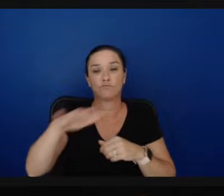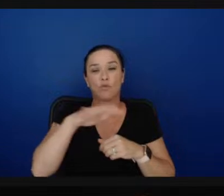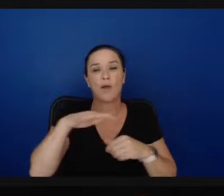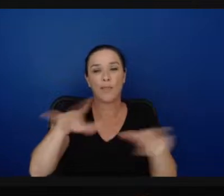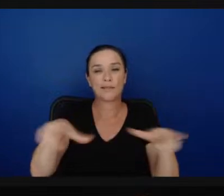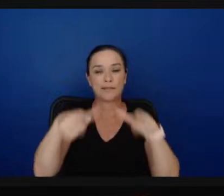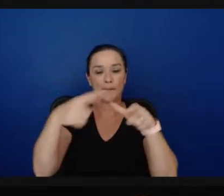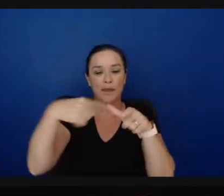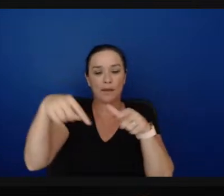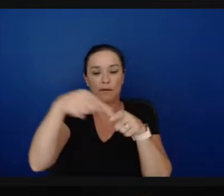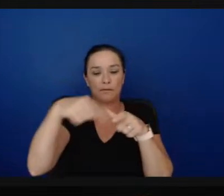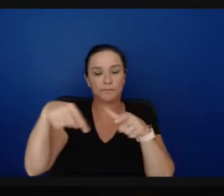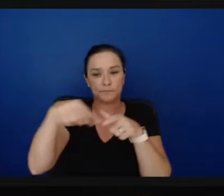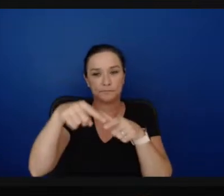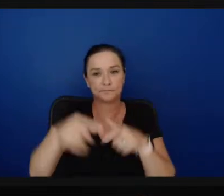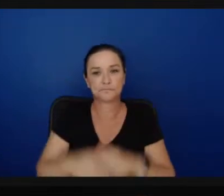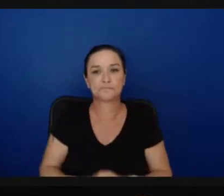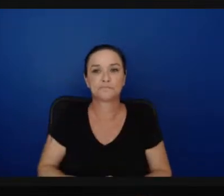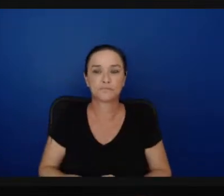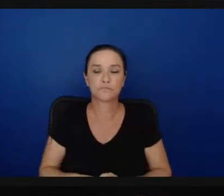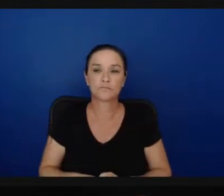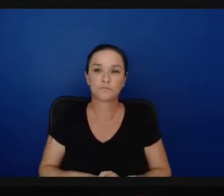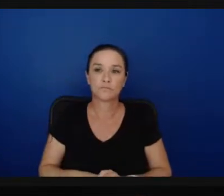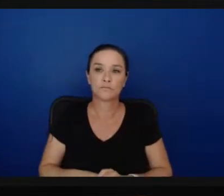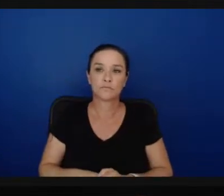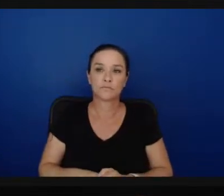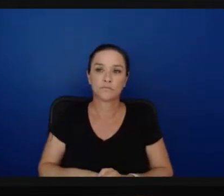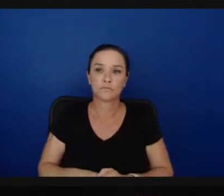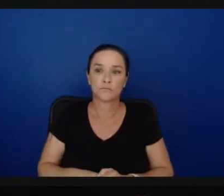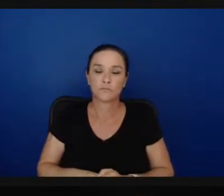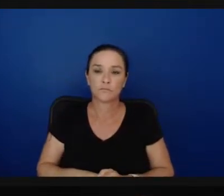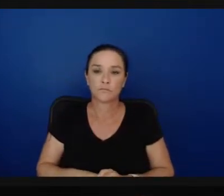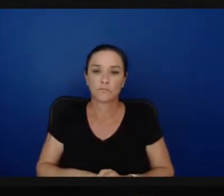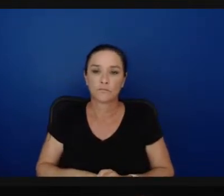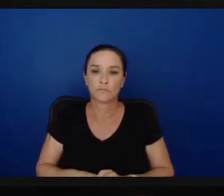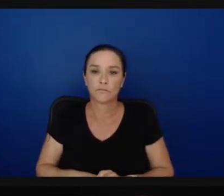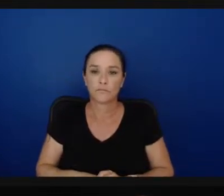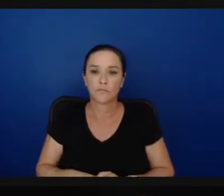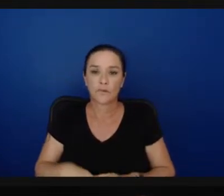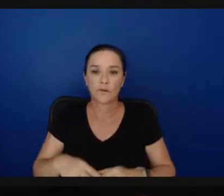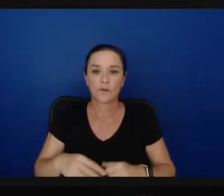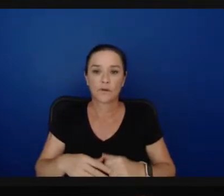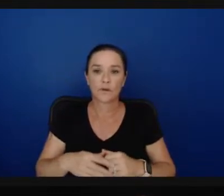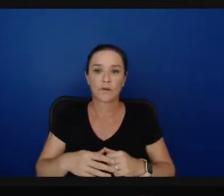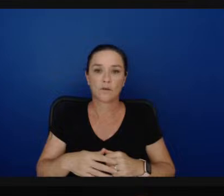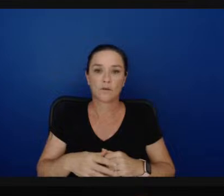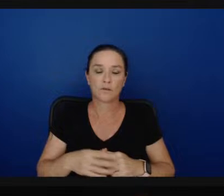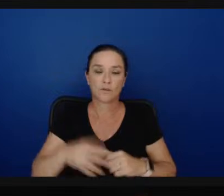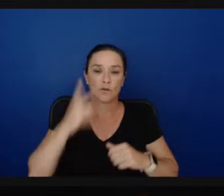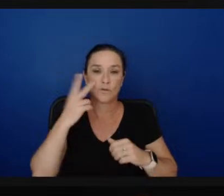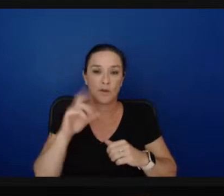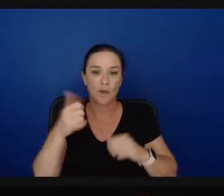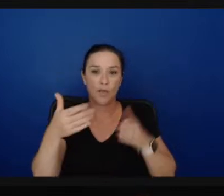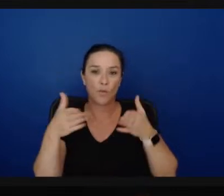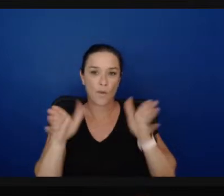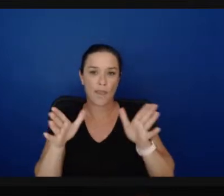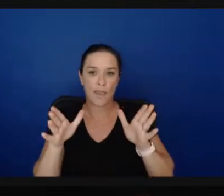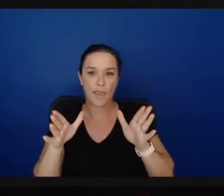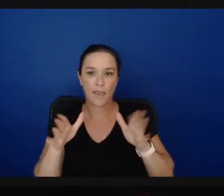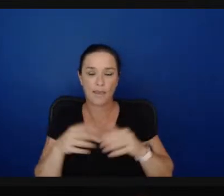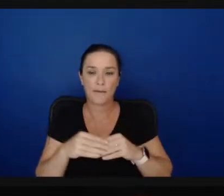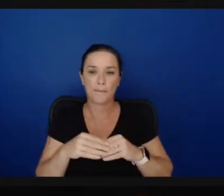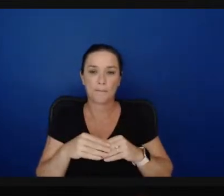months. So to look at it in cross-section, just to remind you, I'll pull this map back